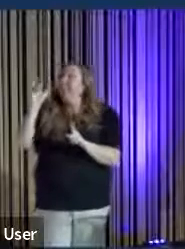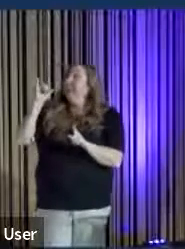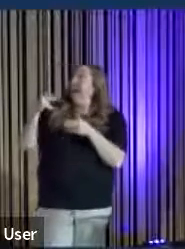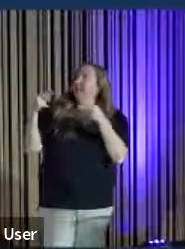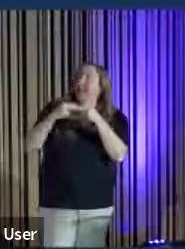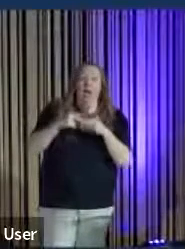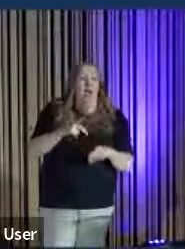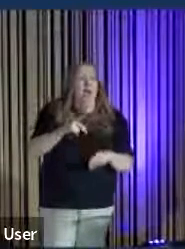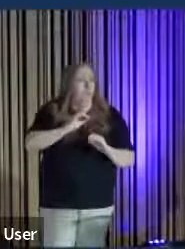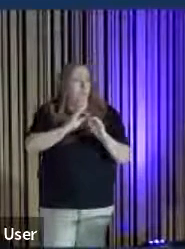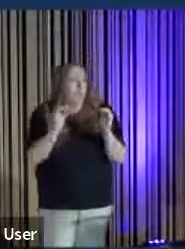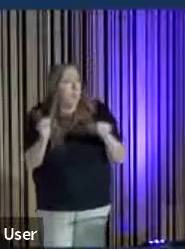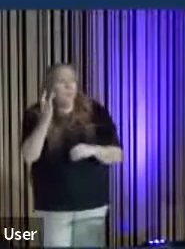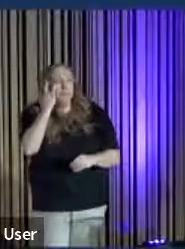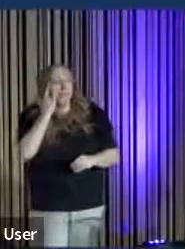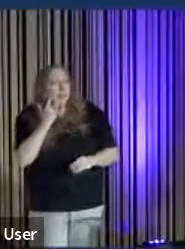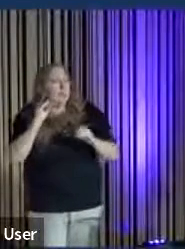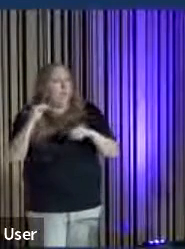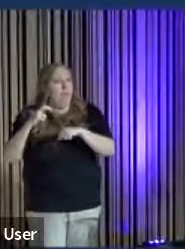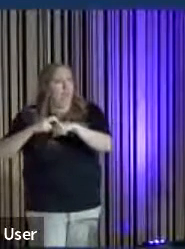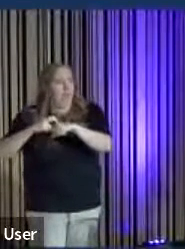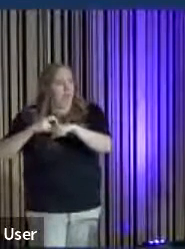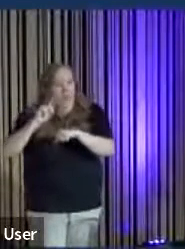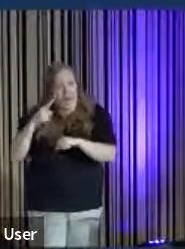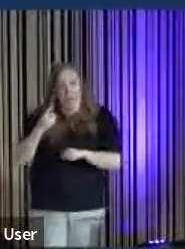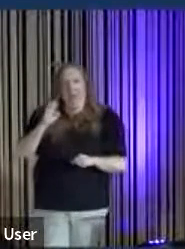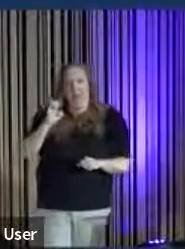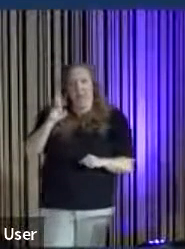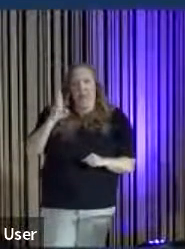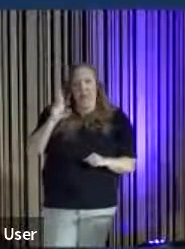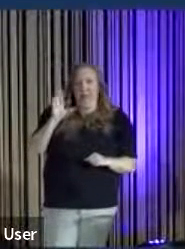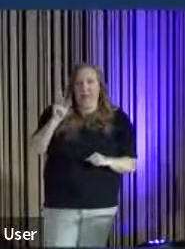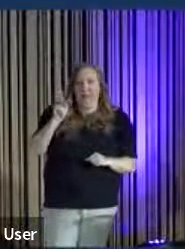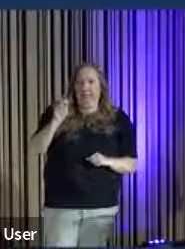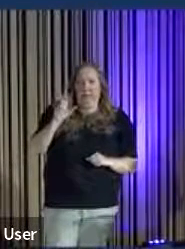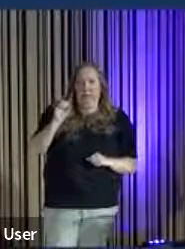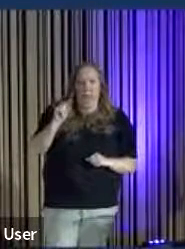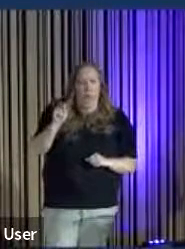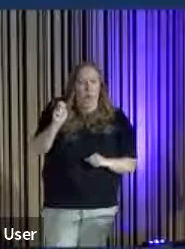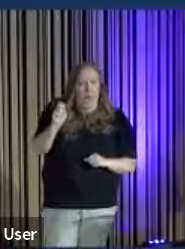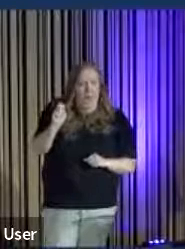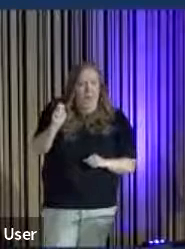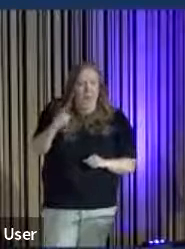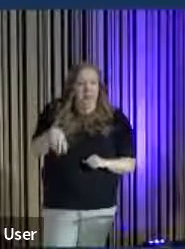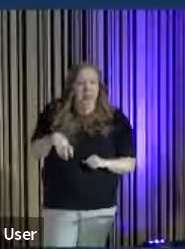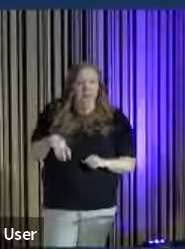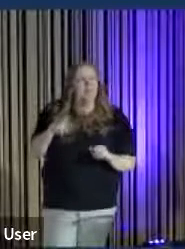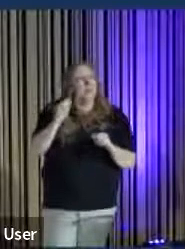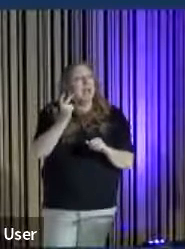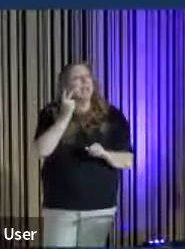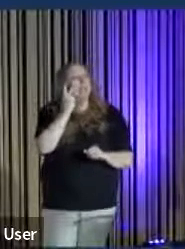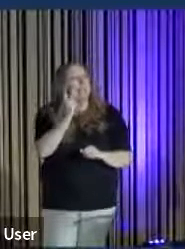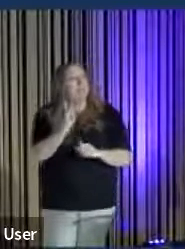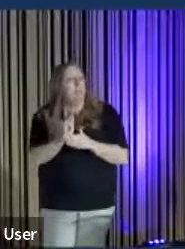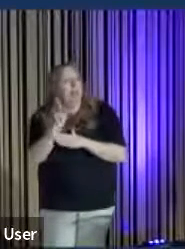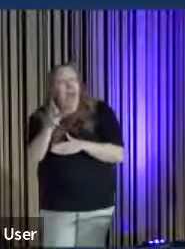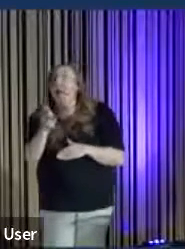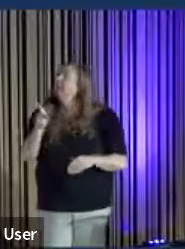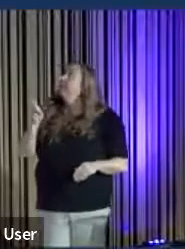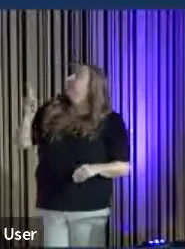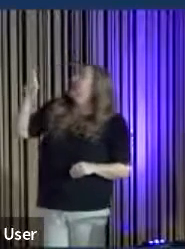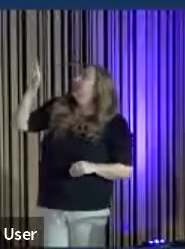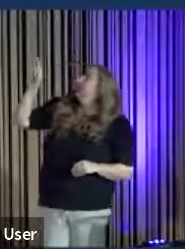slide. We have the eukaryotes. On this slide, we have plants, which are shown sort of up here at